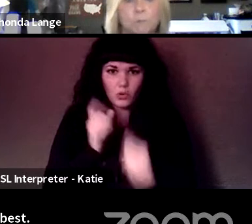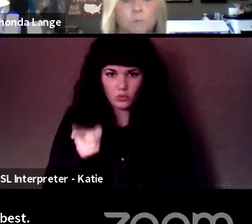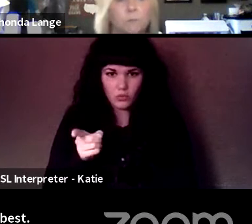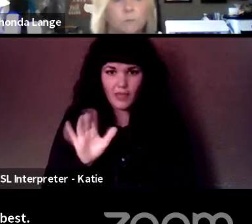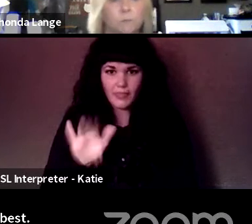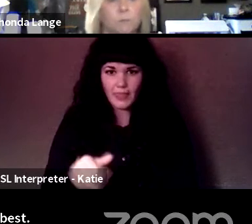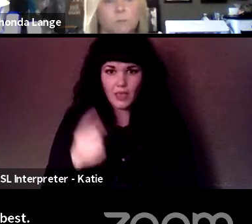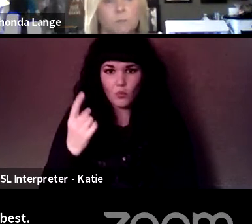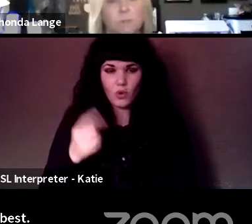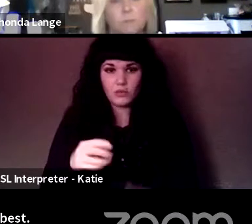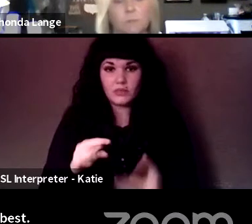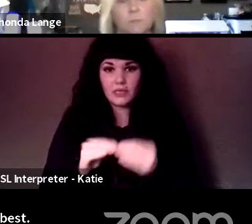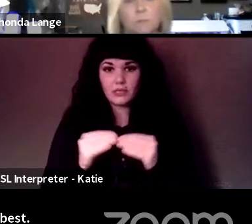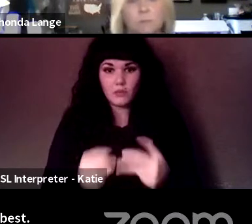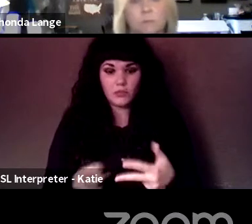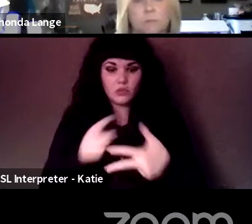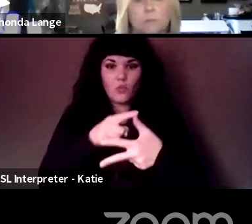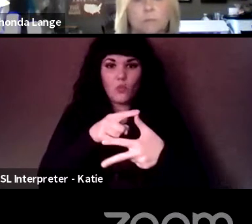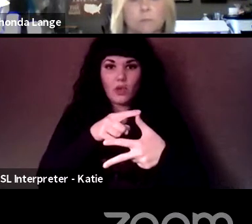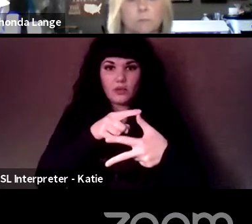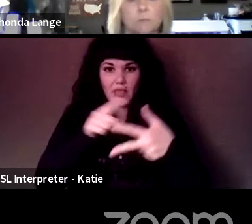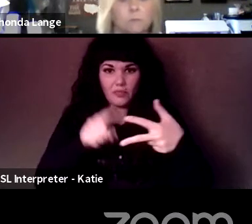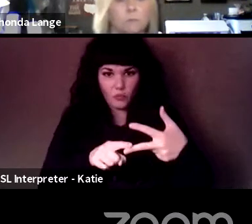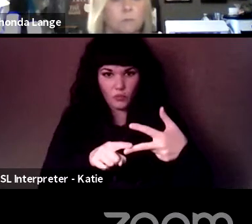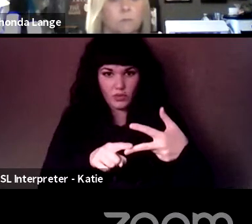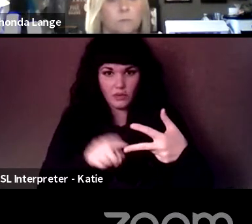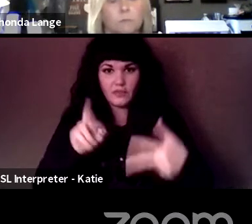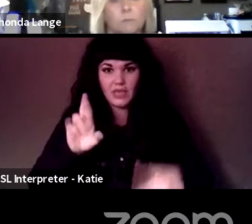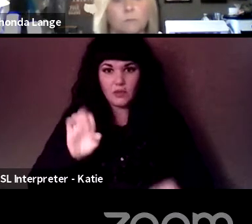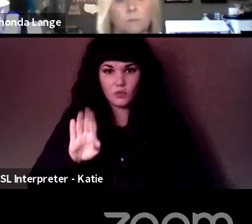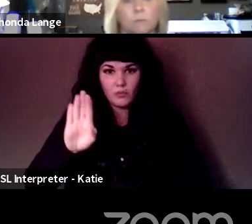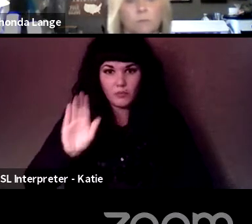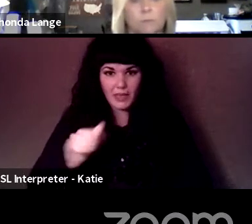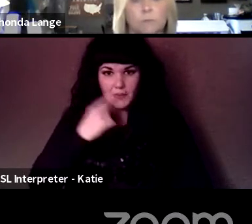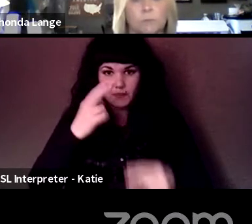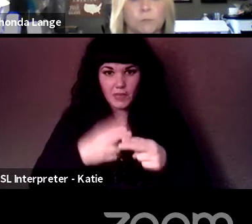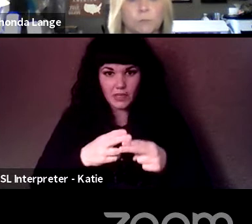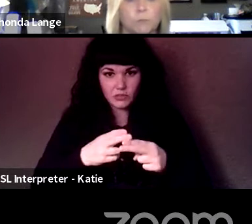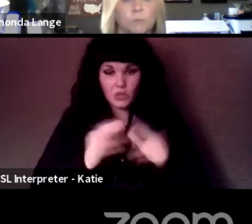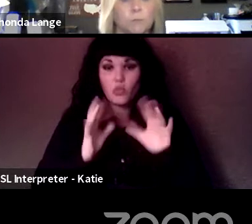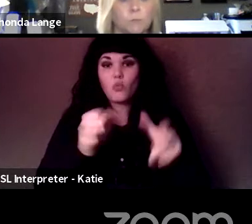and 3 that Rebecca talked about to discussion with the rest of the commission.